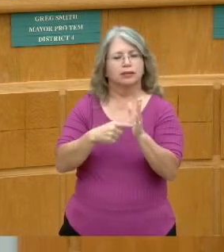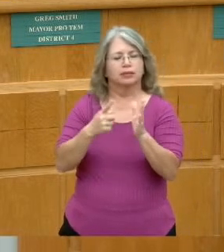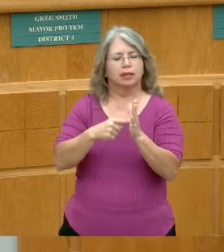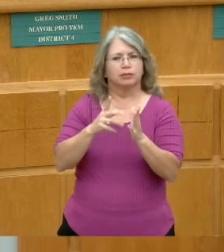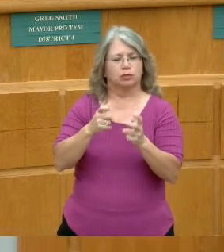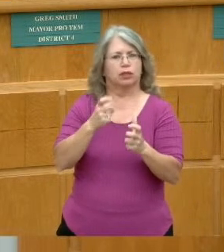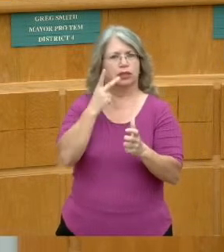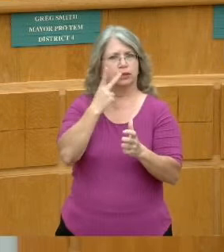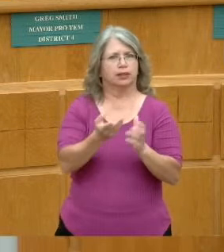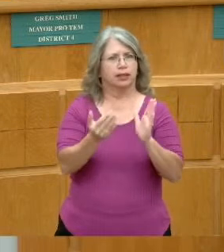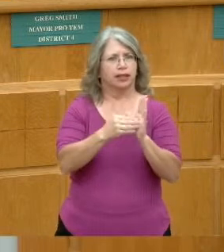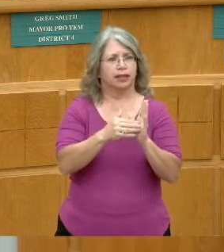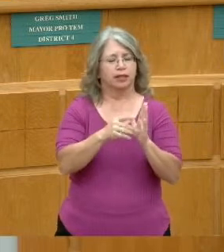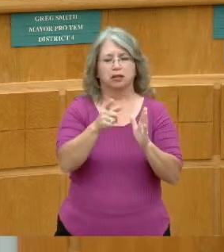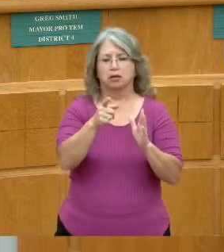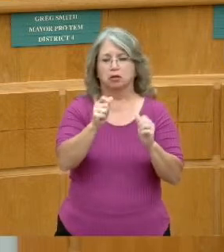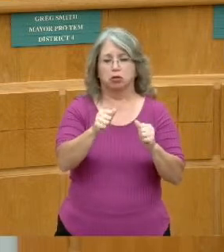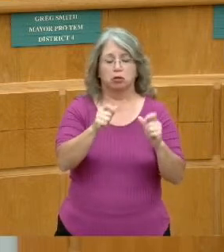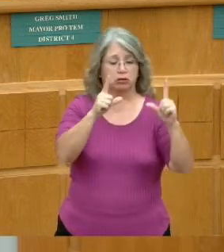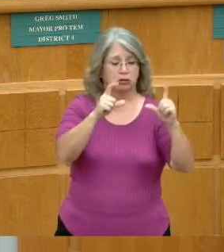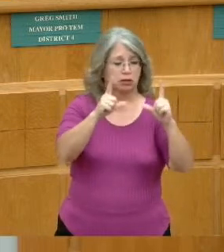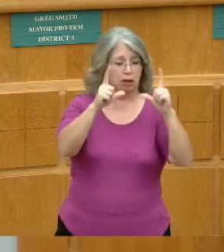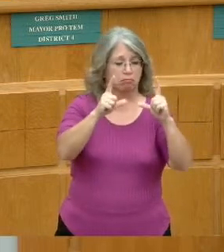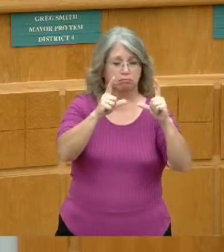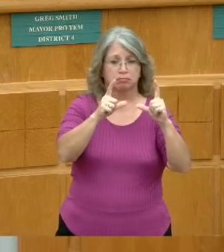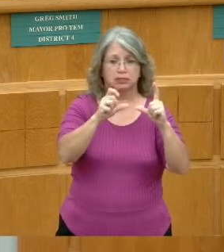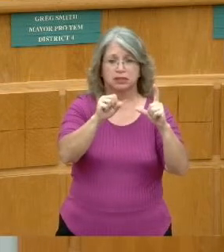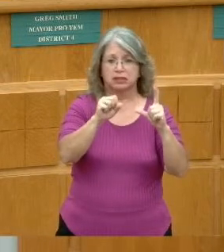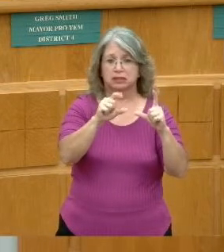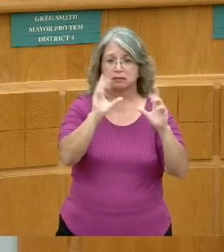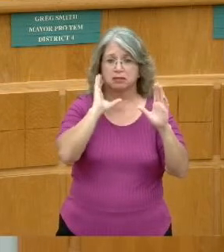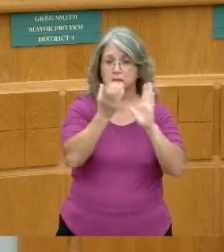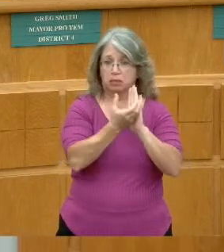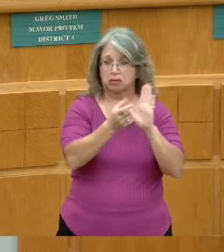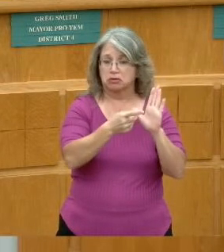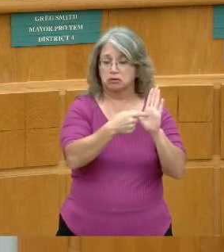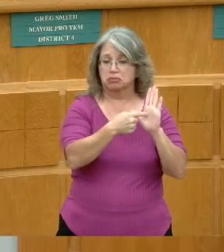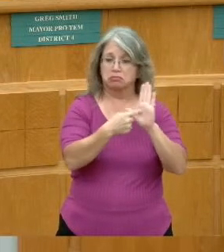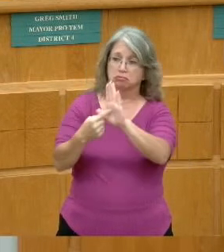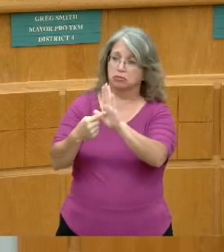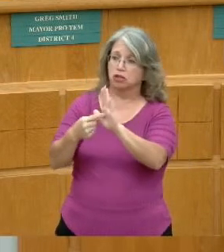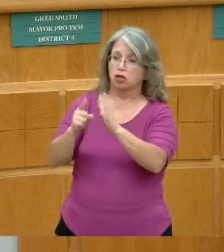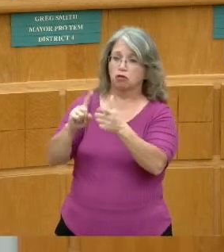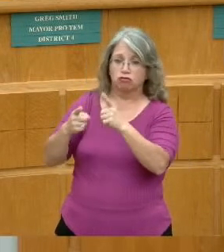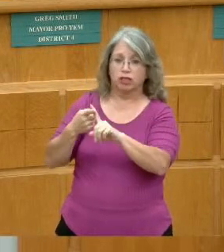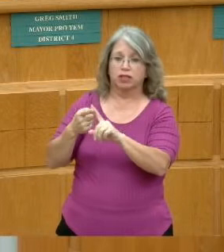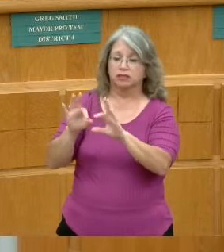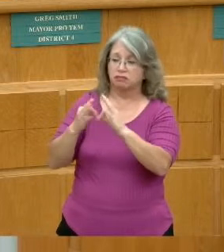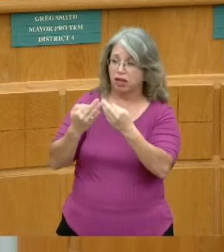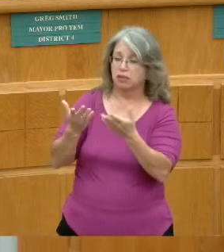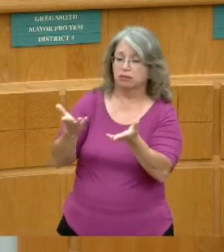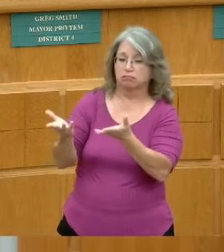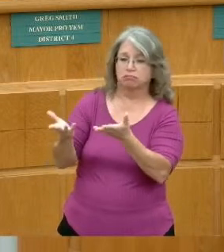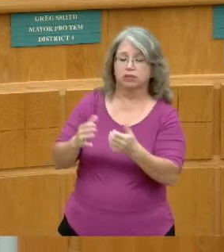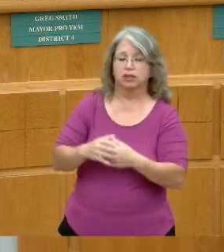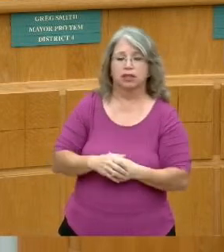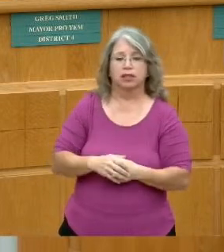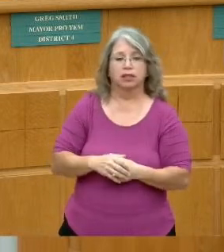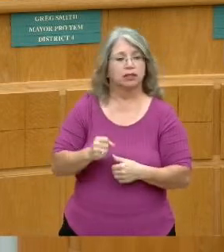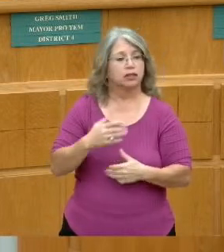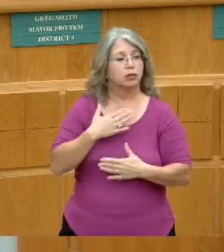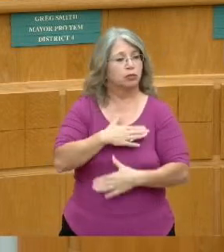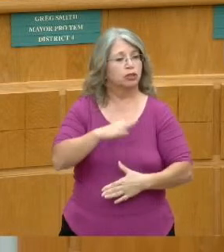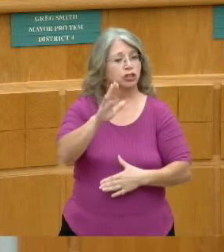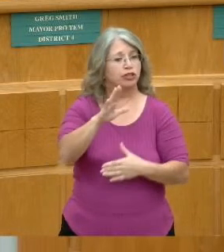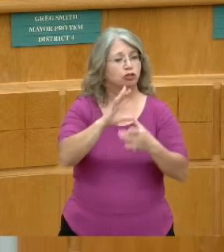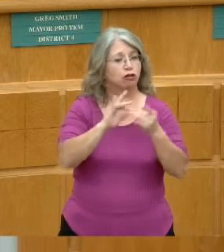take snapshots of some of the slides and share those with your friends and families and neighbors. I've done that myself as well. So we appreciate all the comments